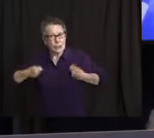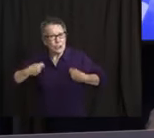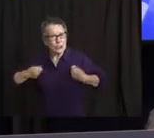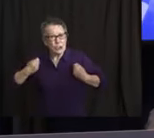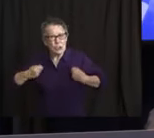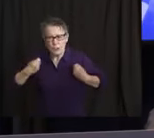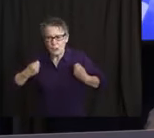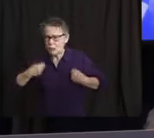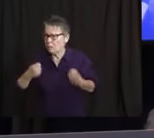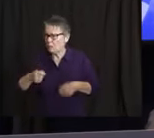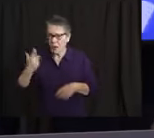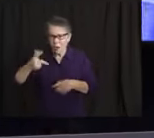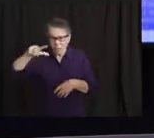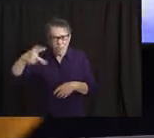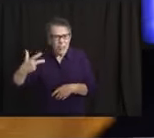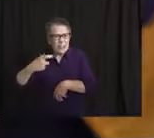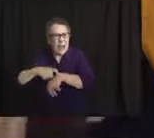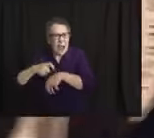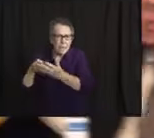with the last two days. You good with that?